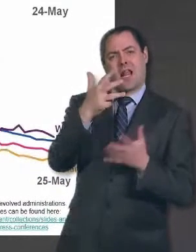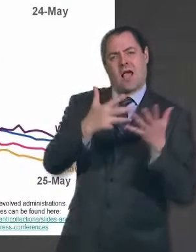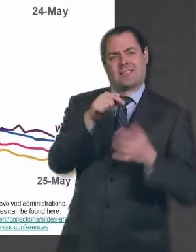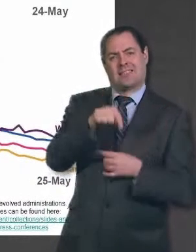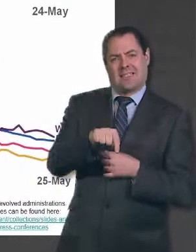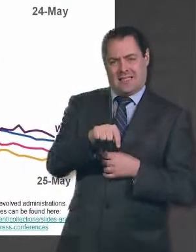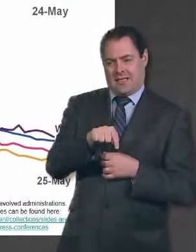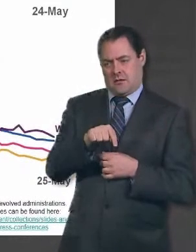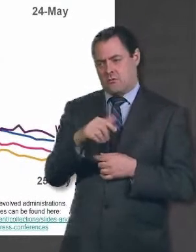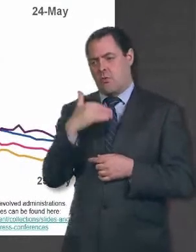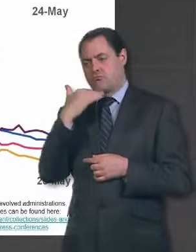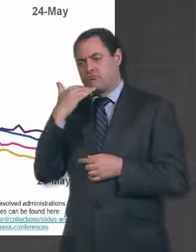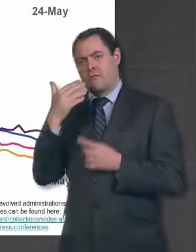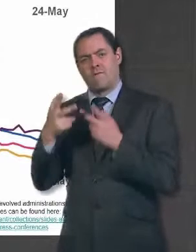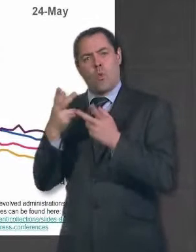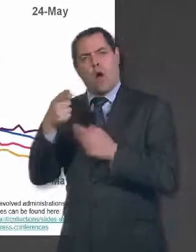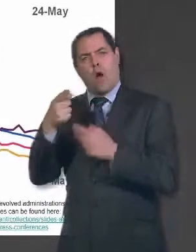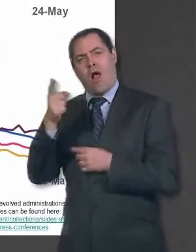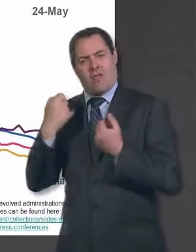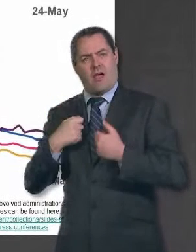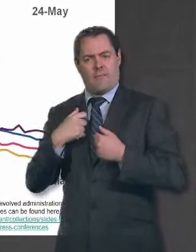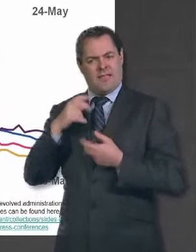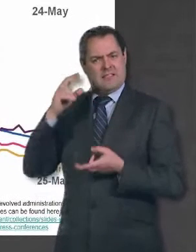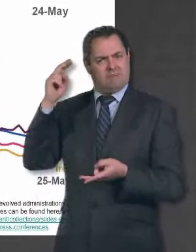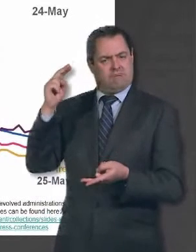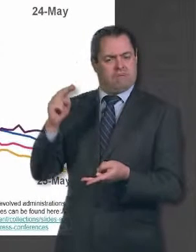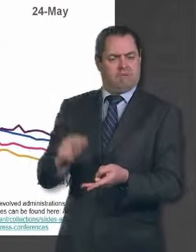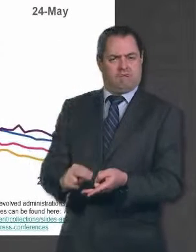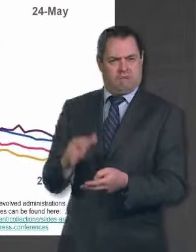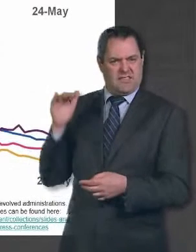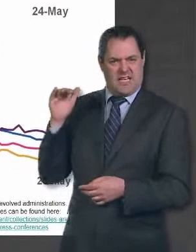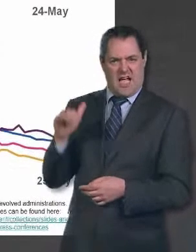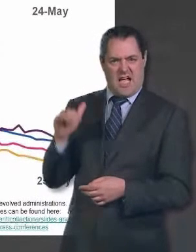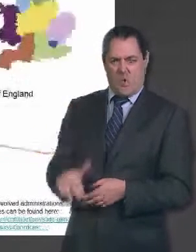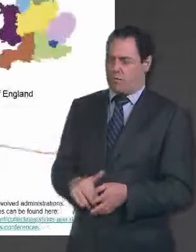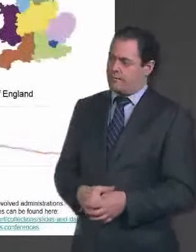shows a steady downward trend in that proportion.